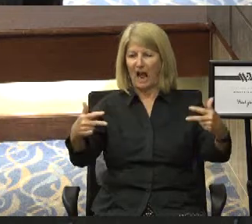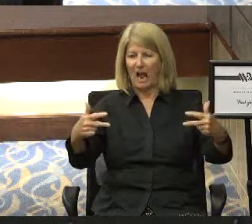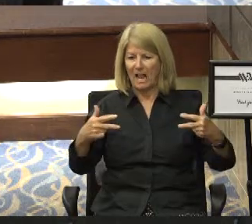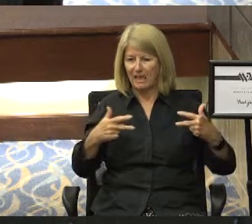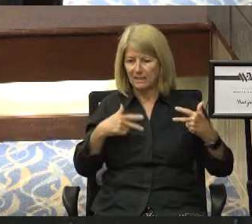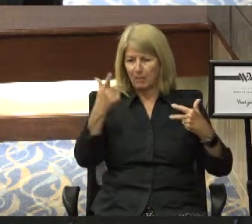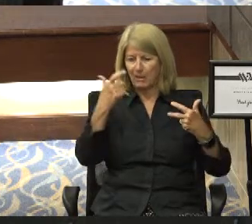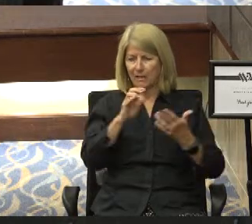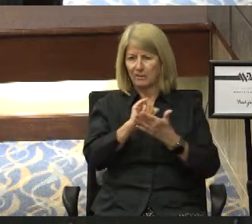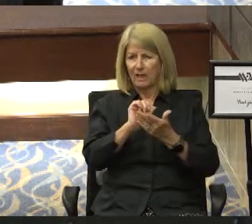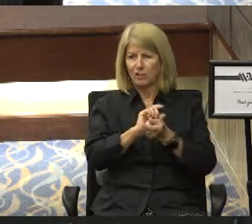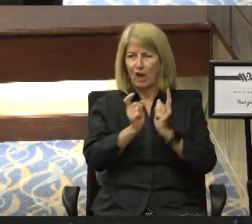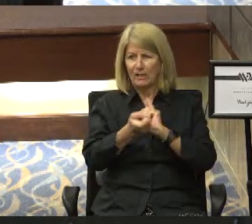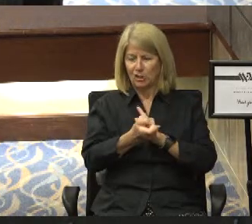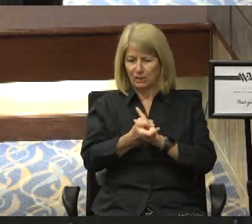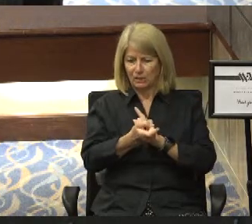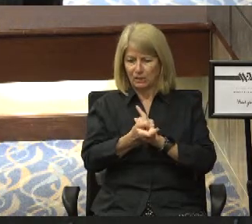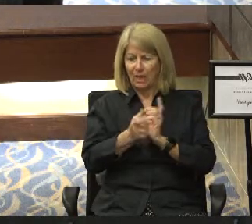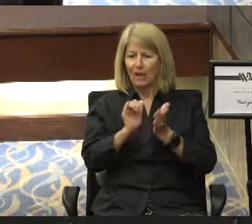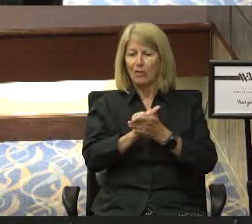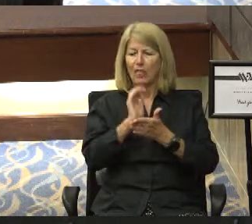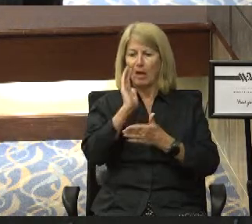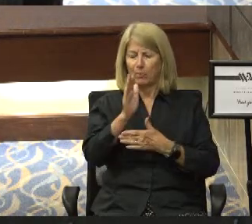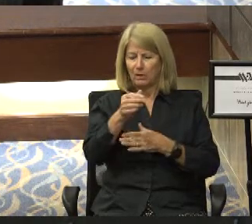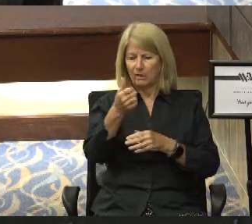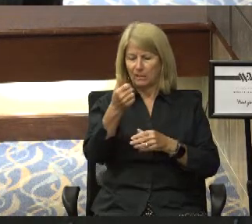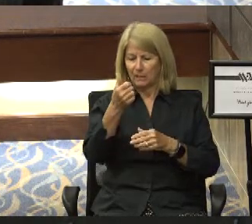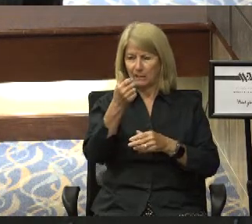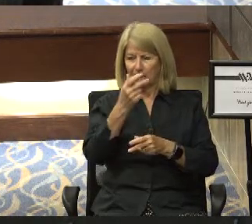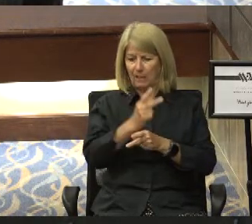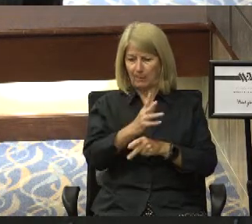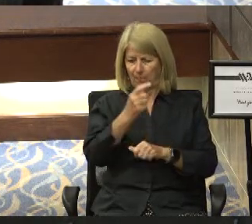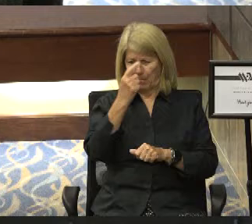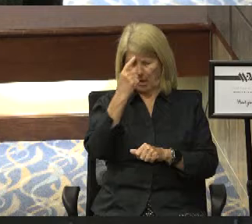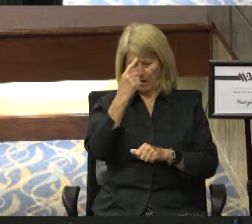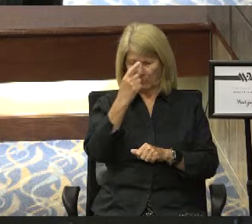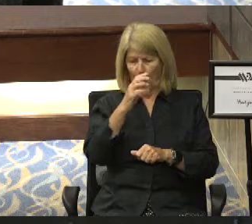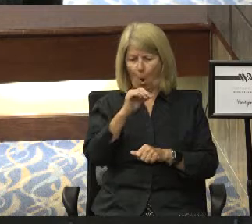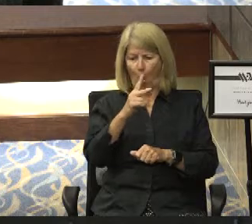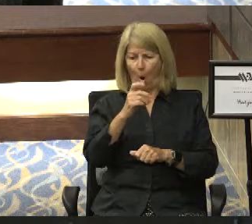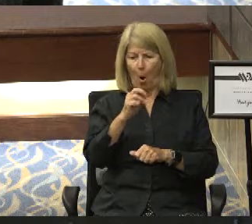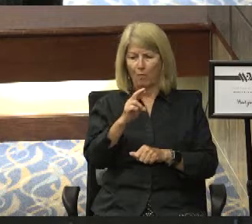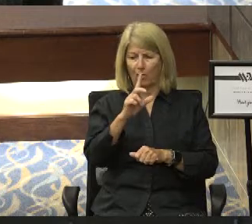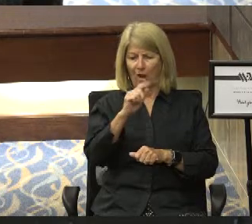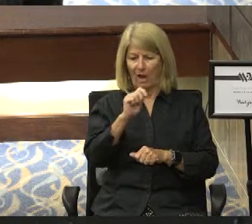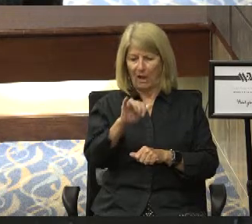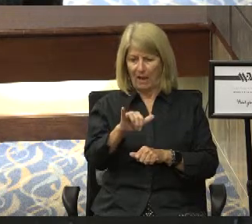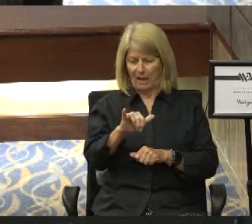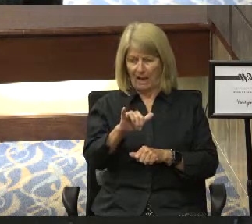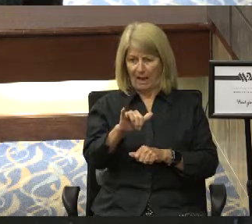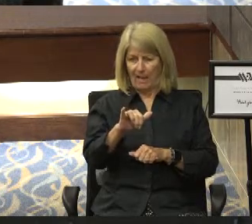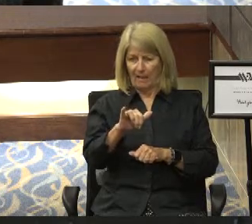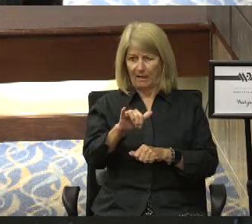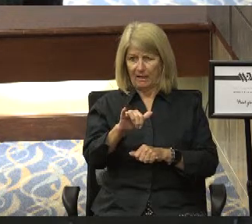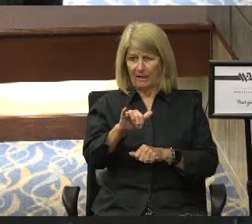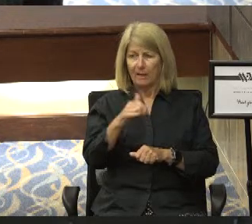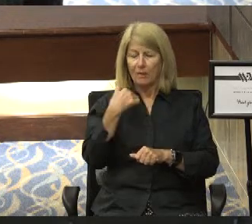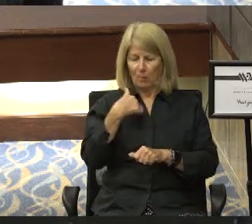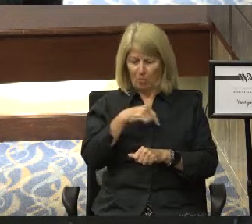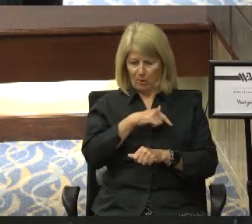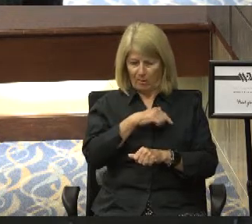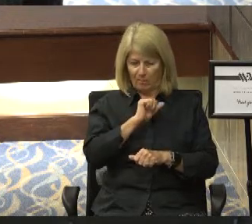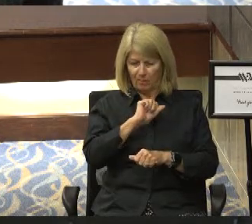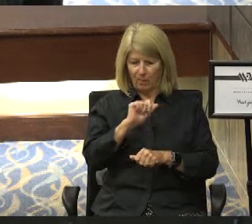it changes, it would keep in line with what the overlay is set to be. We have